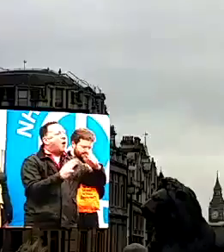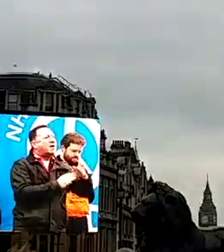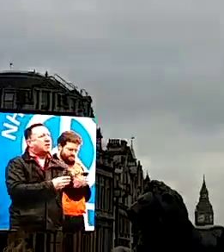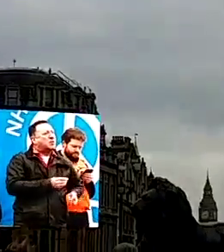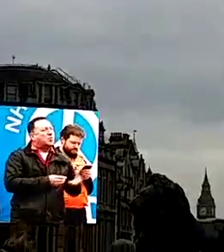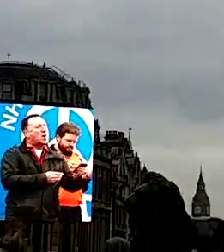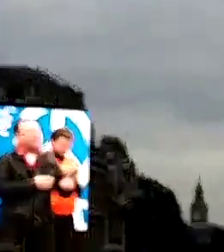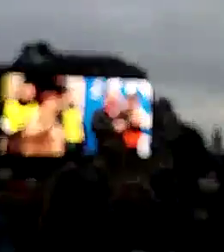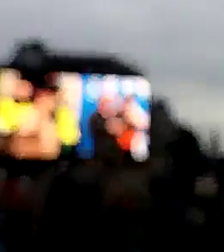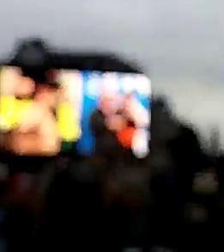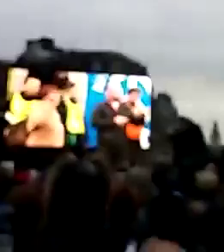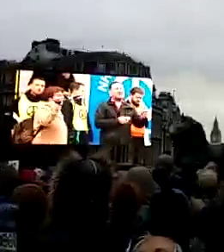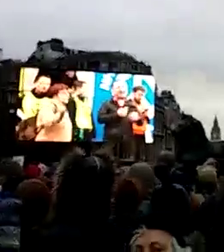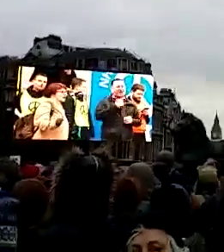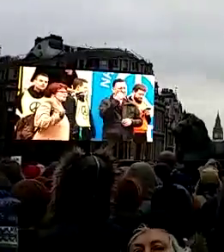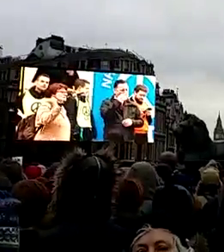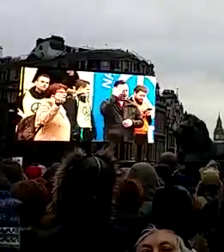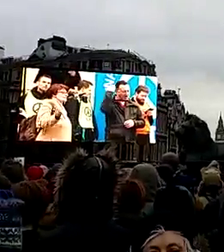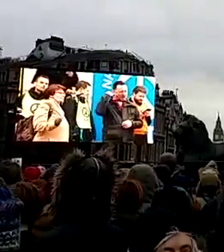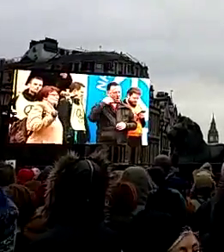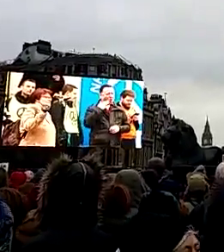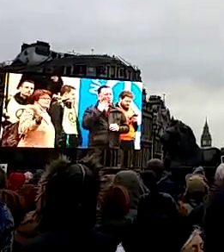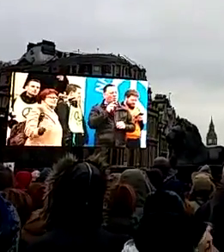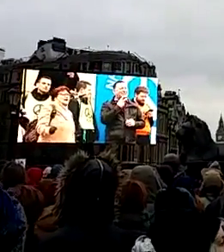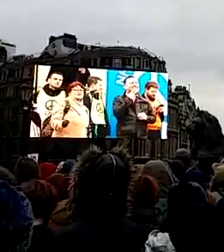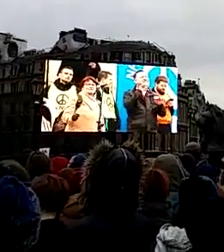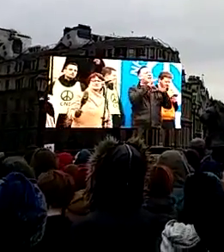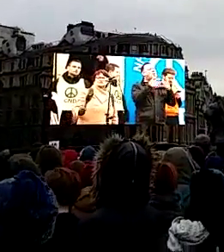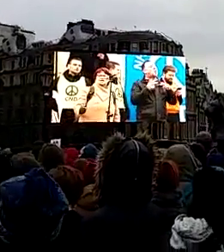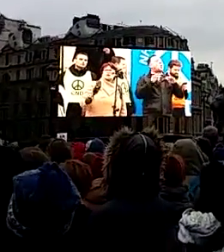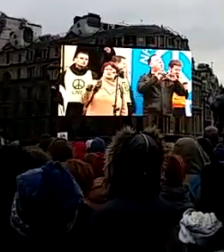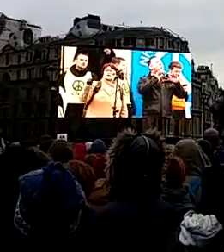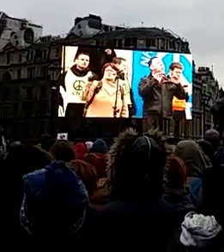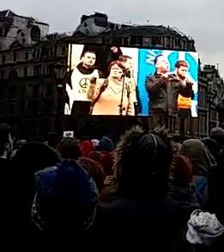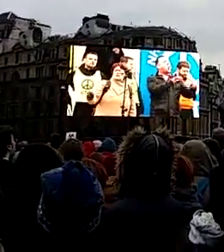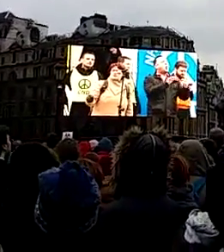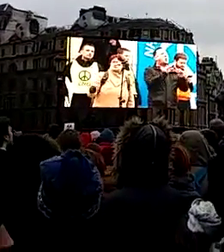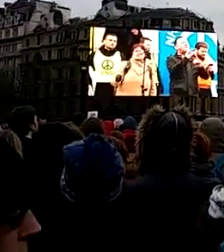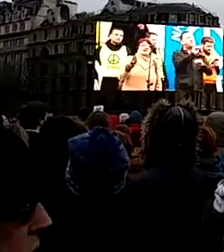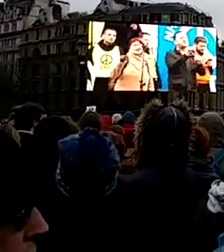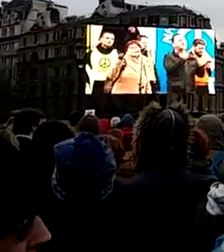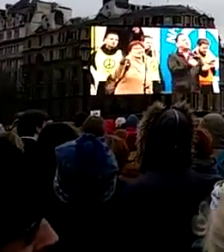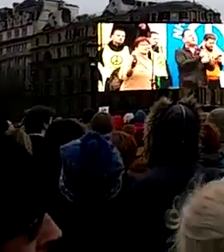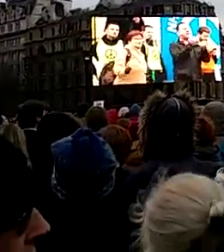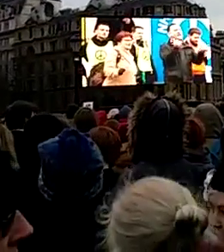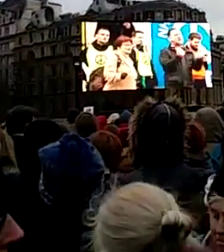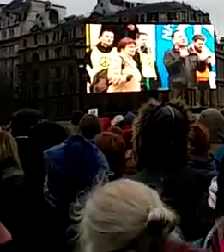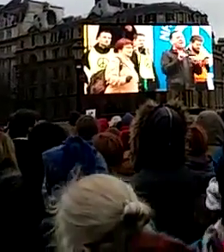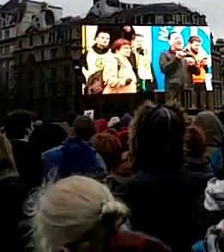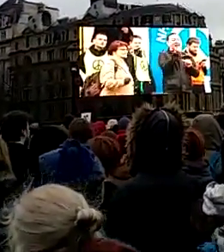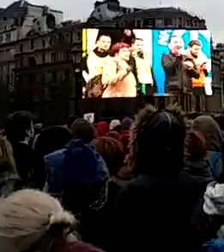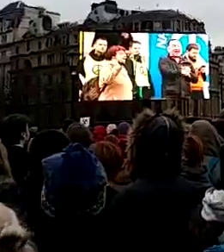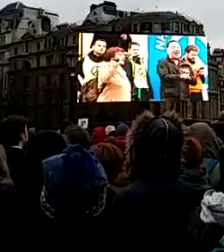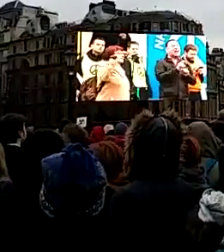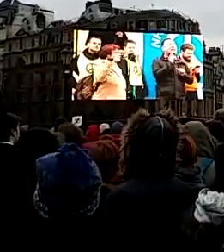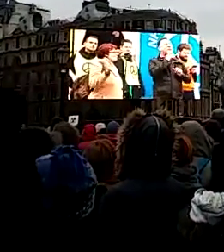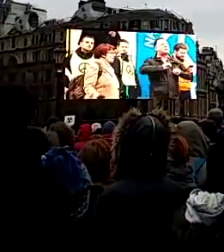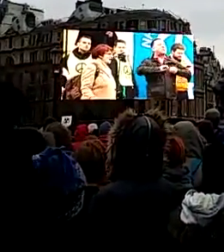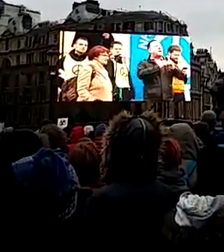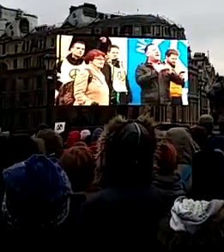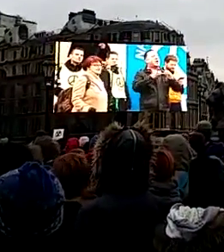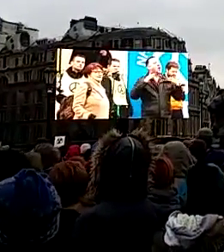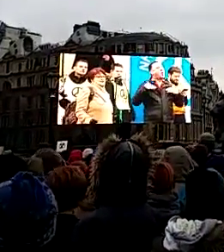the post-war generation, the 1945ers, who built a welfare state,